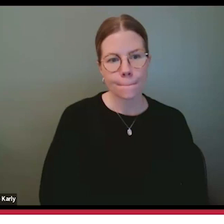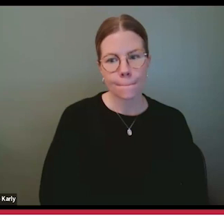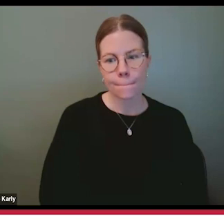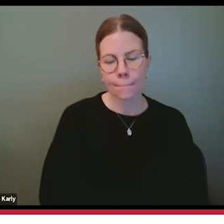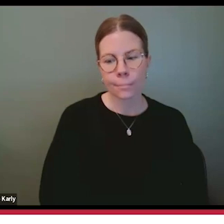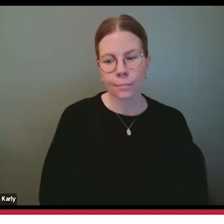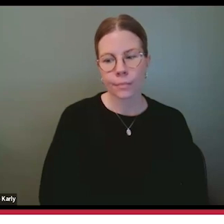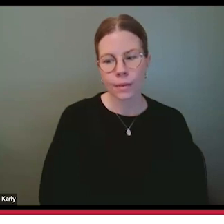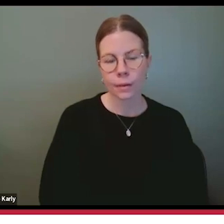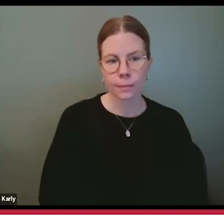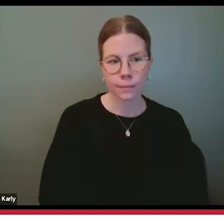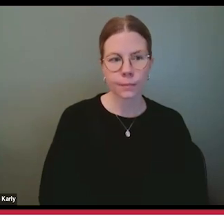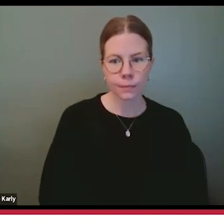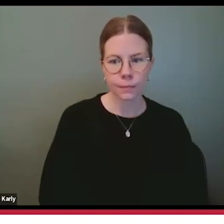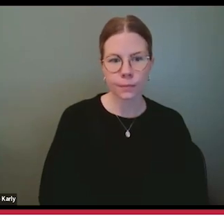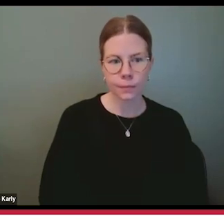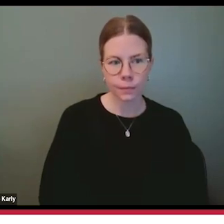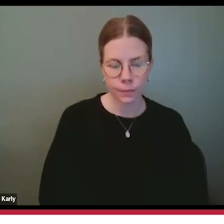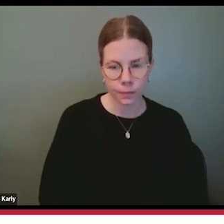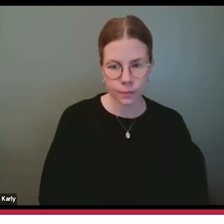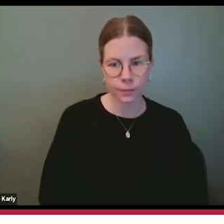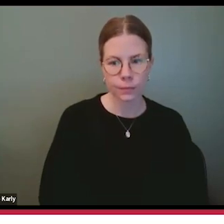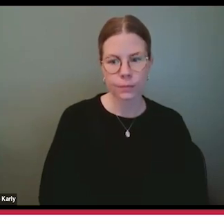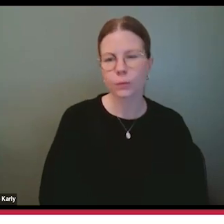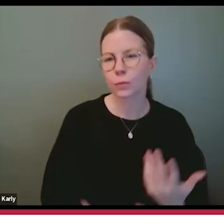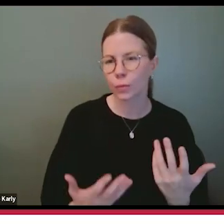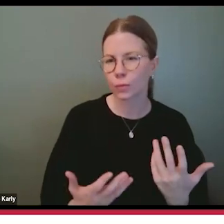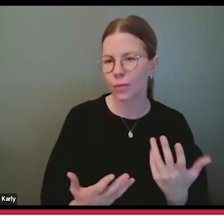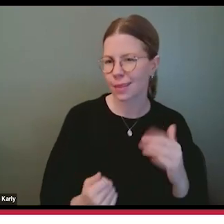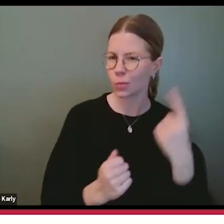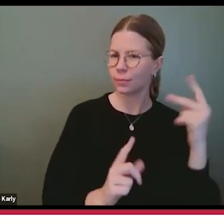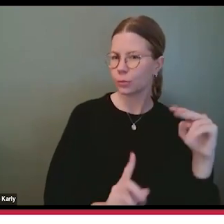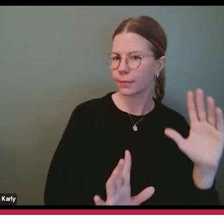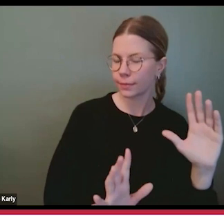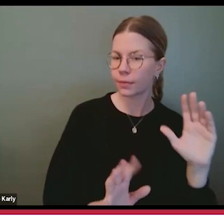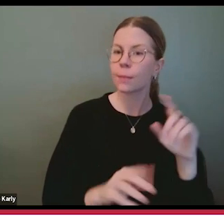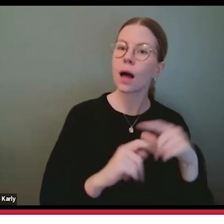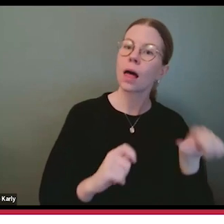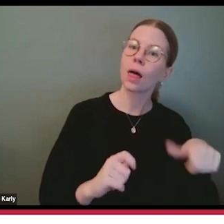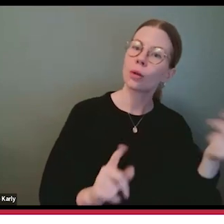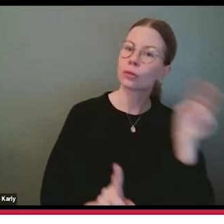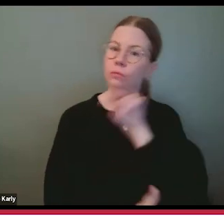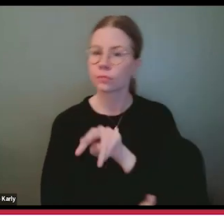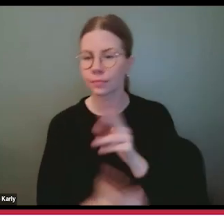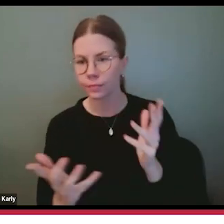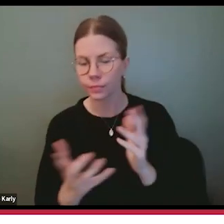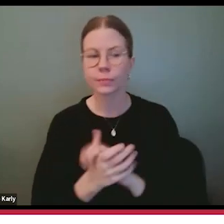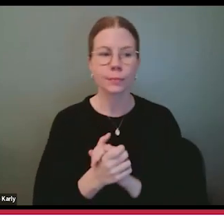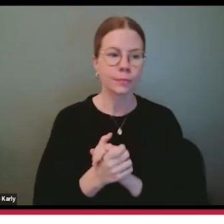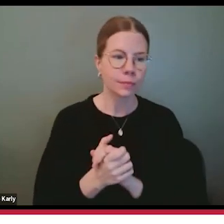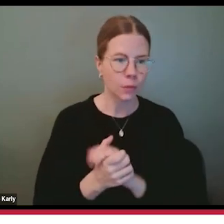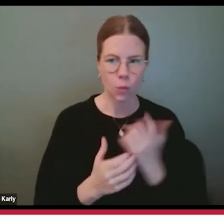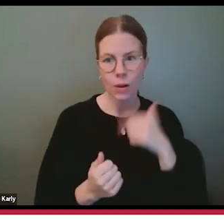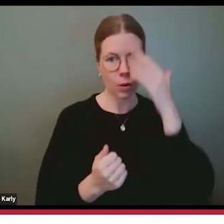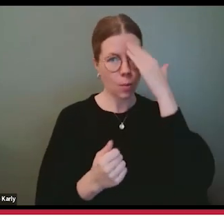That's one direction to look at it, but you can look at it from the other direction, which is we know about a lot of viruses in humans. And if